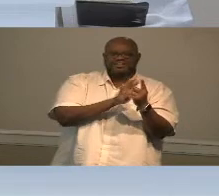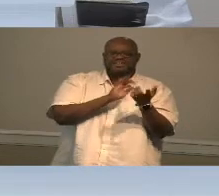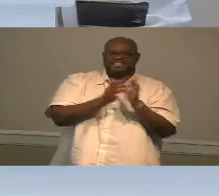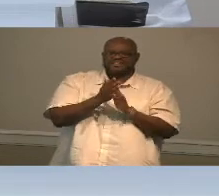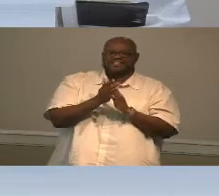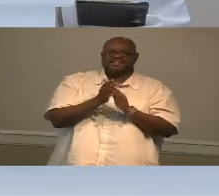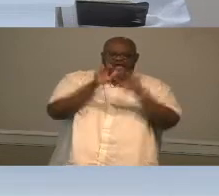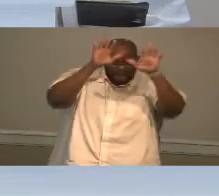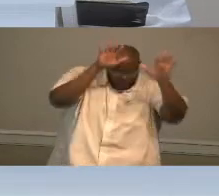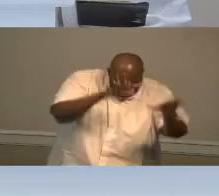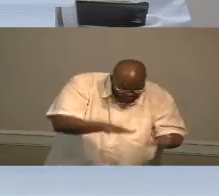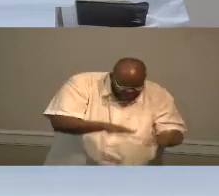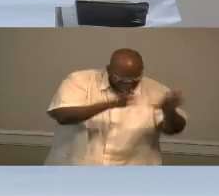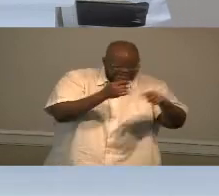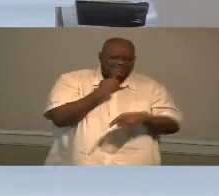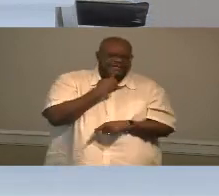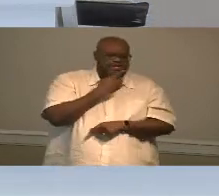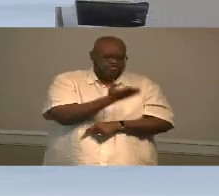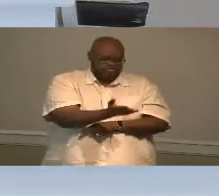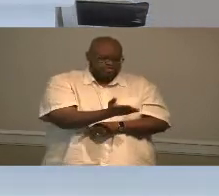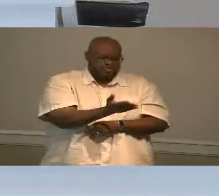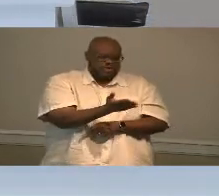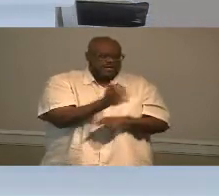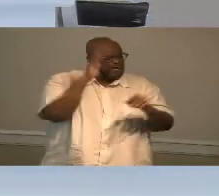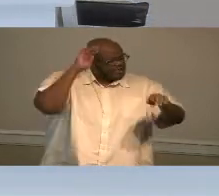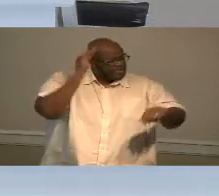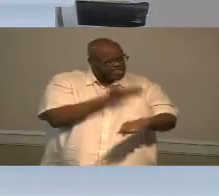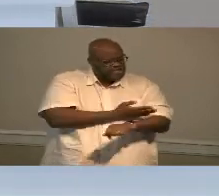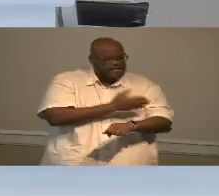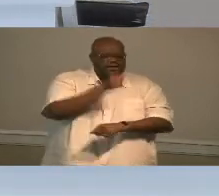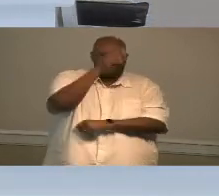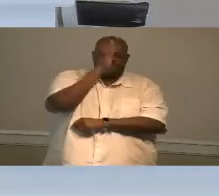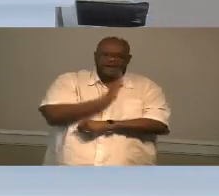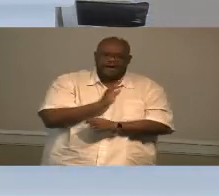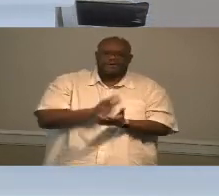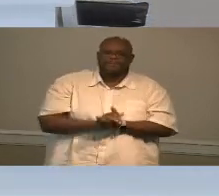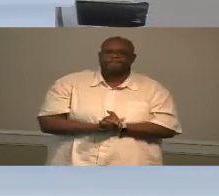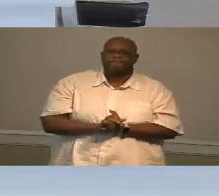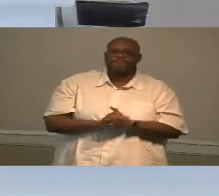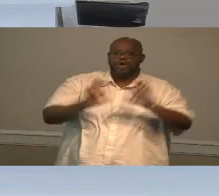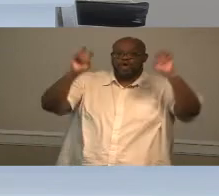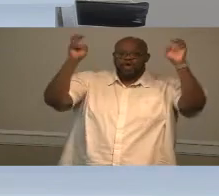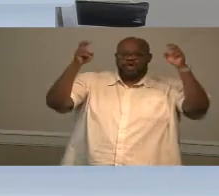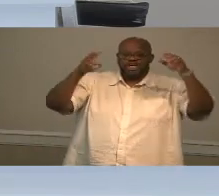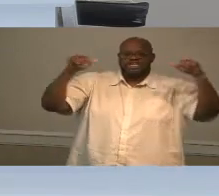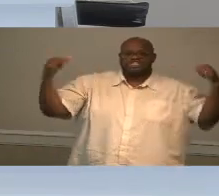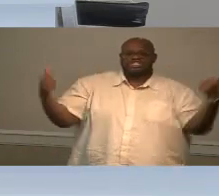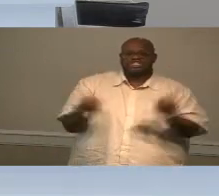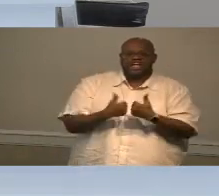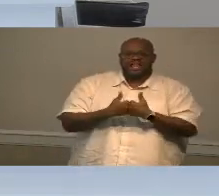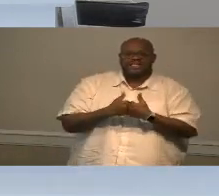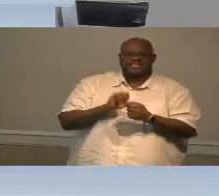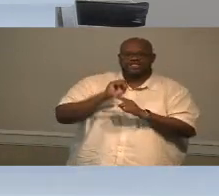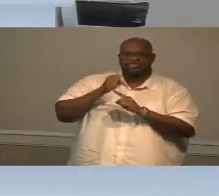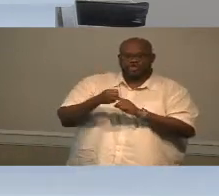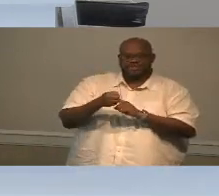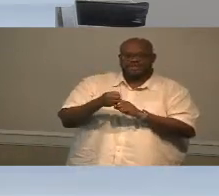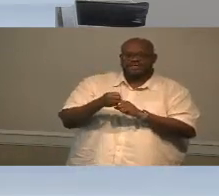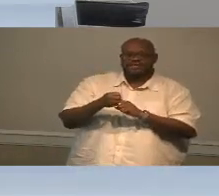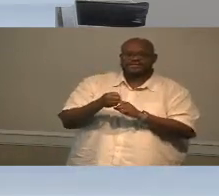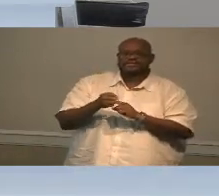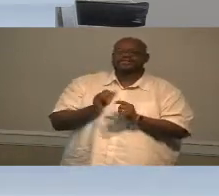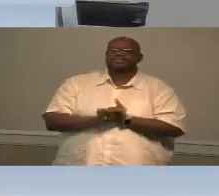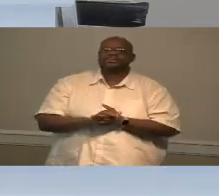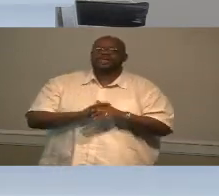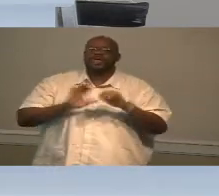the Son of God." I want to deal with this subject, challenging circumstances. That's where we want to go